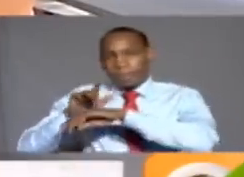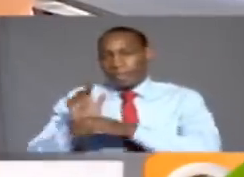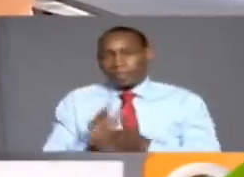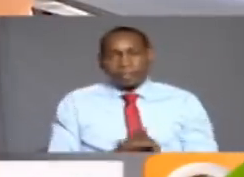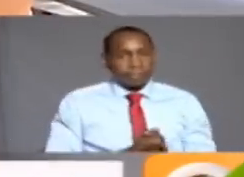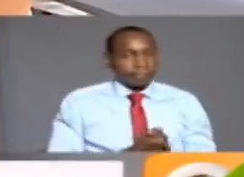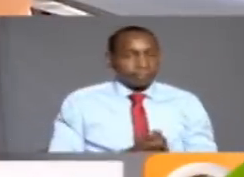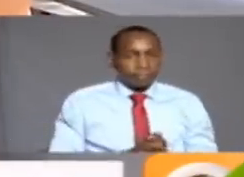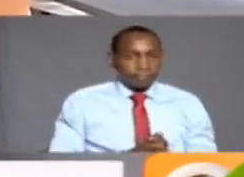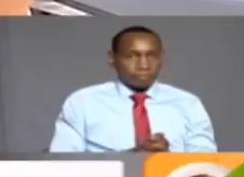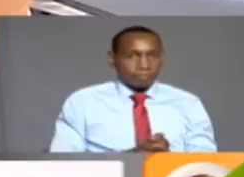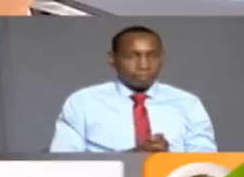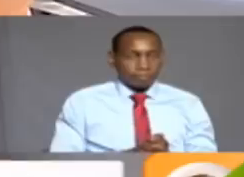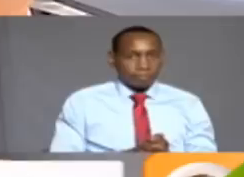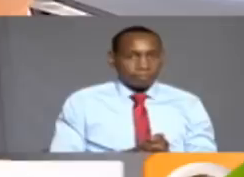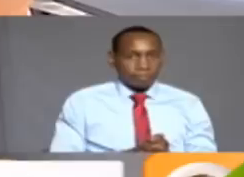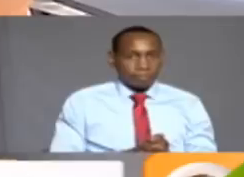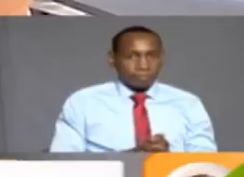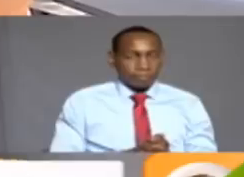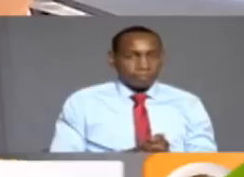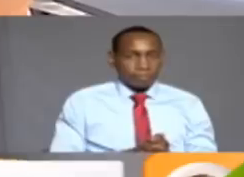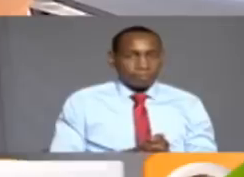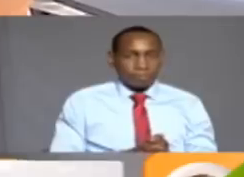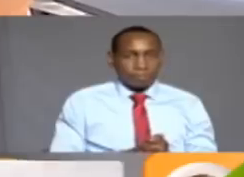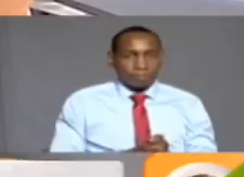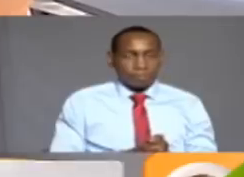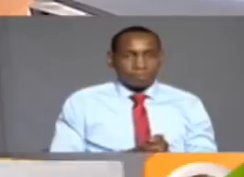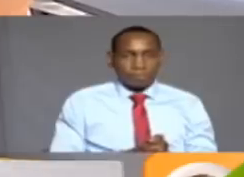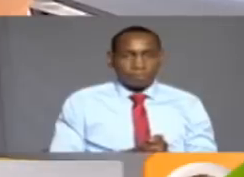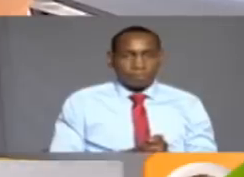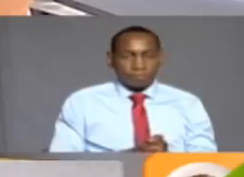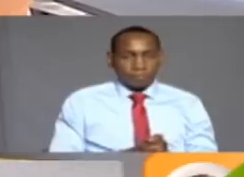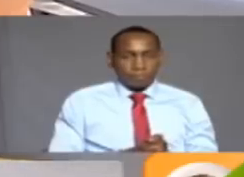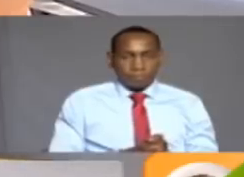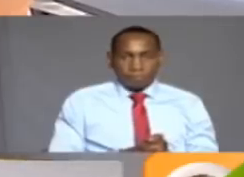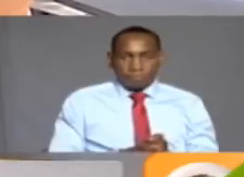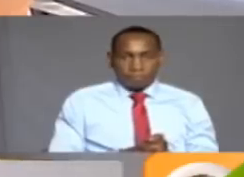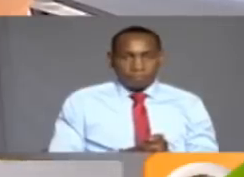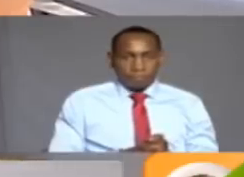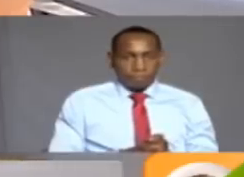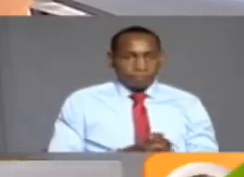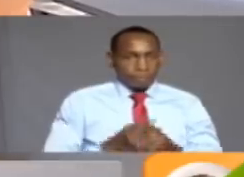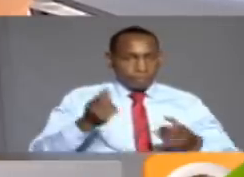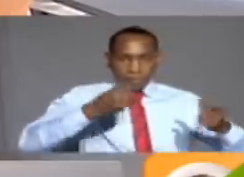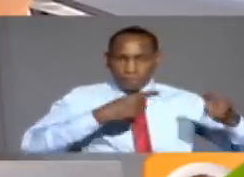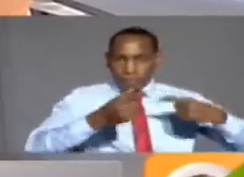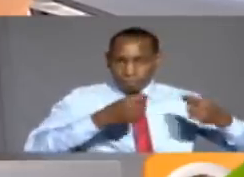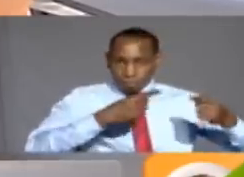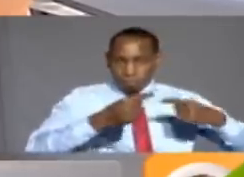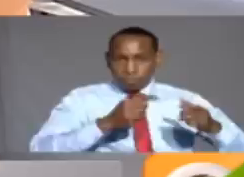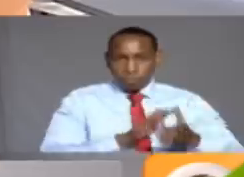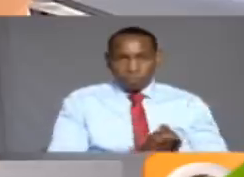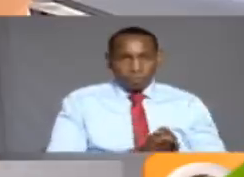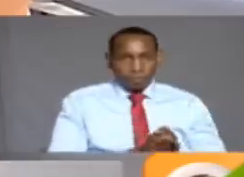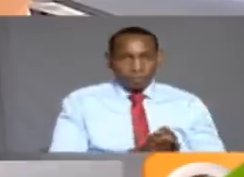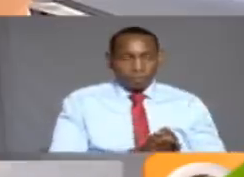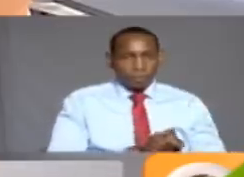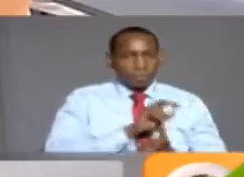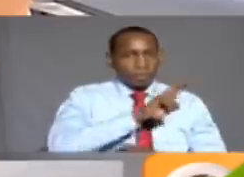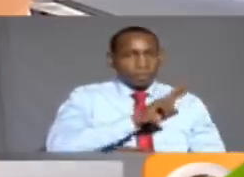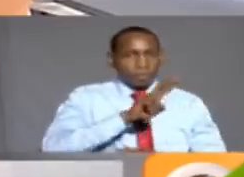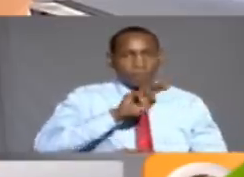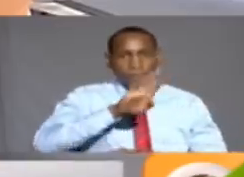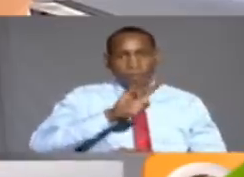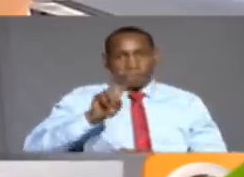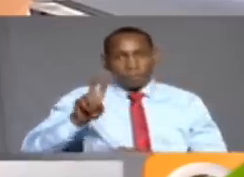with him. Yeah, you see, he's not very loud. I don't know for what reason. Does he have to work? Yeah. Does he have to work? Okay, text us, but he's saying he wants to be. Text us on